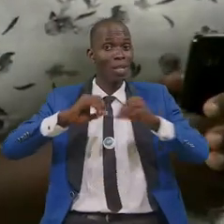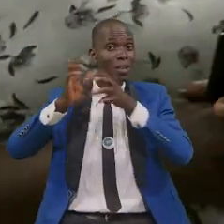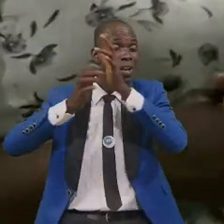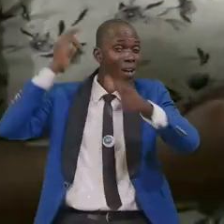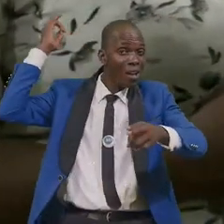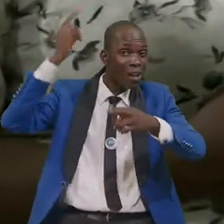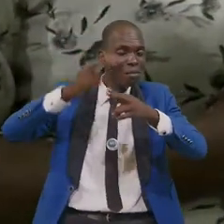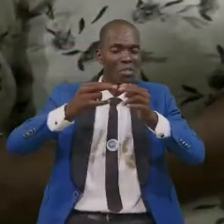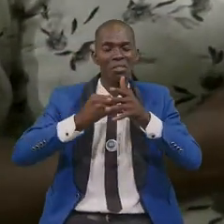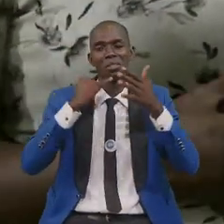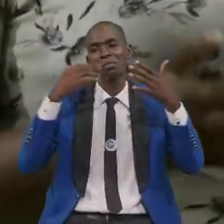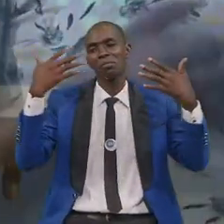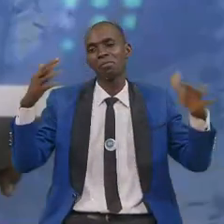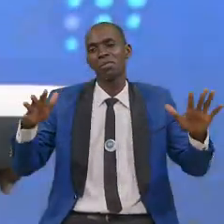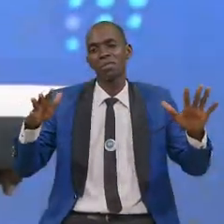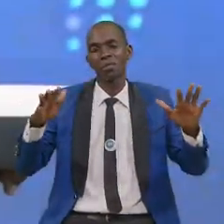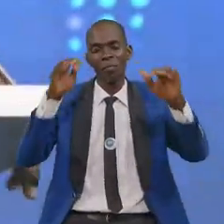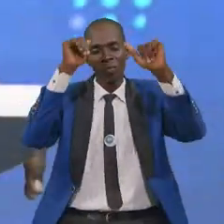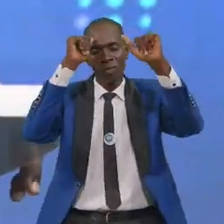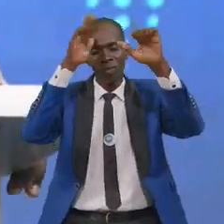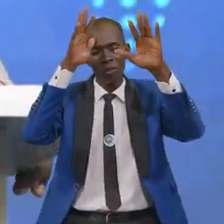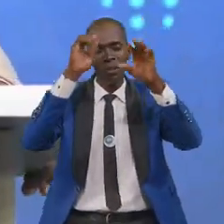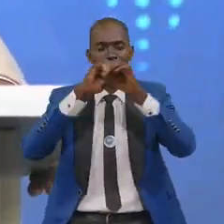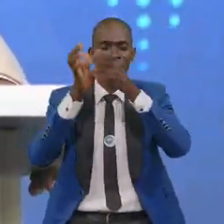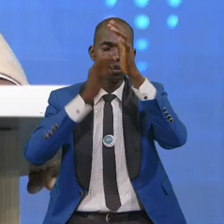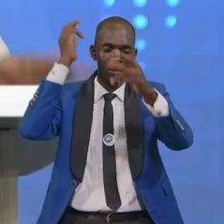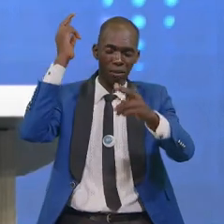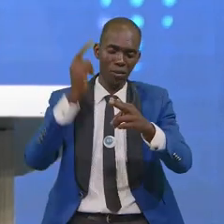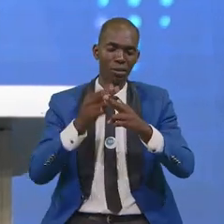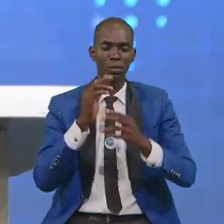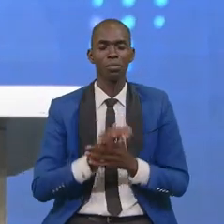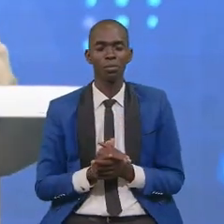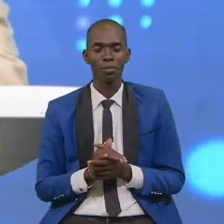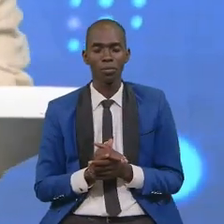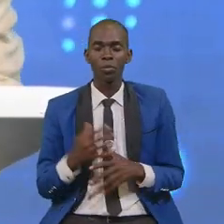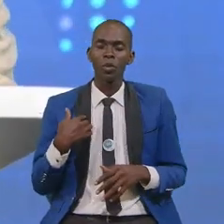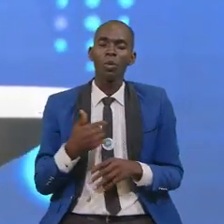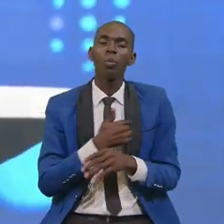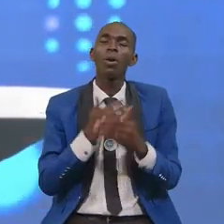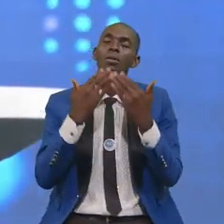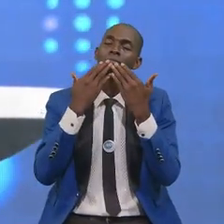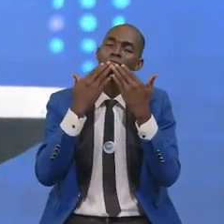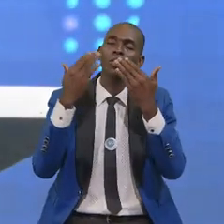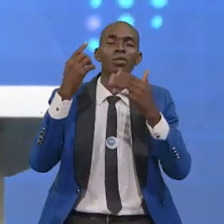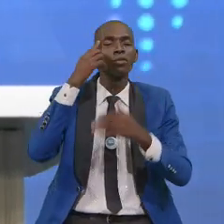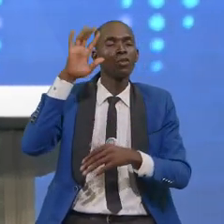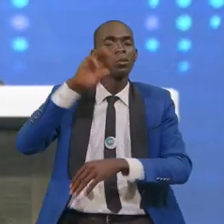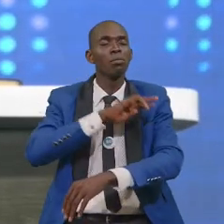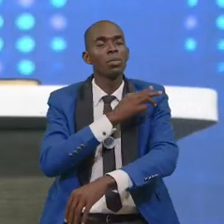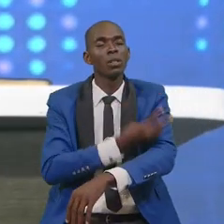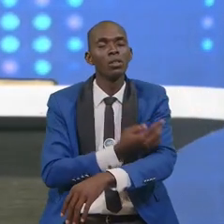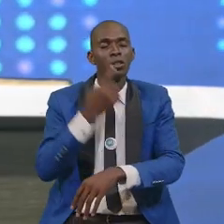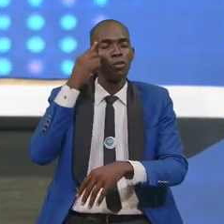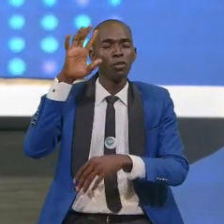Father, in Jesus' name, we thank you for your might, for your